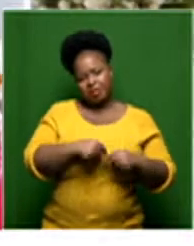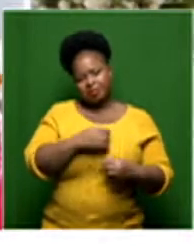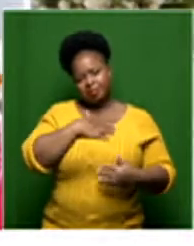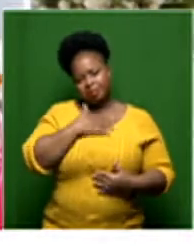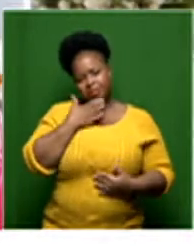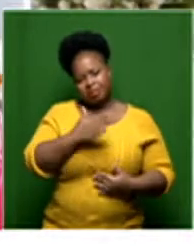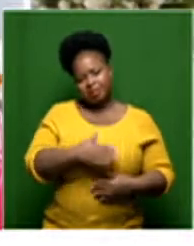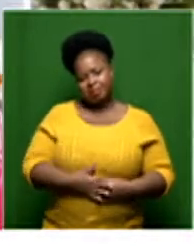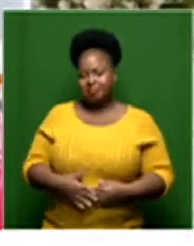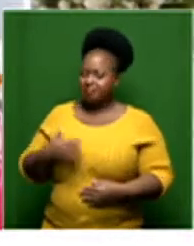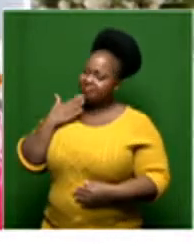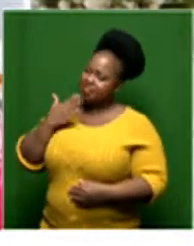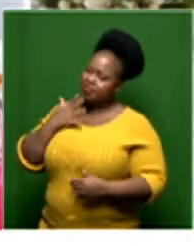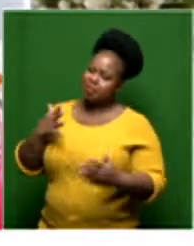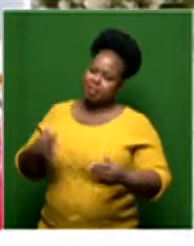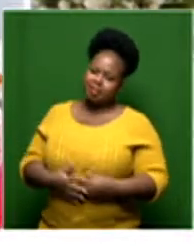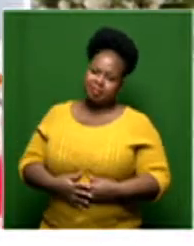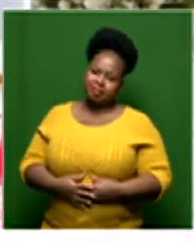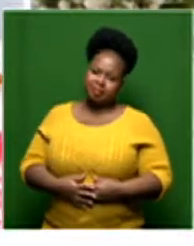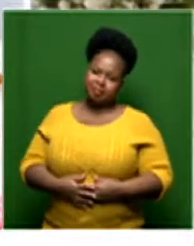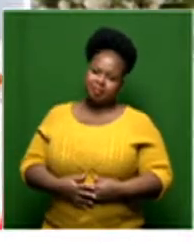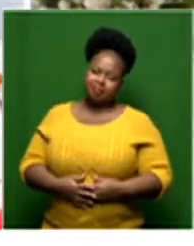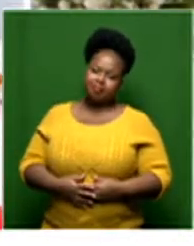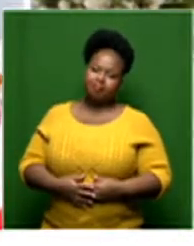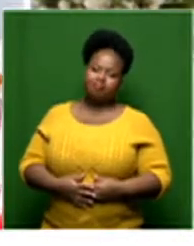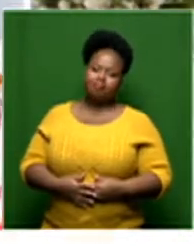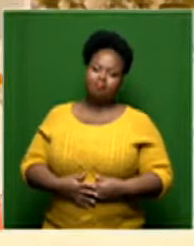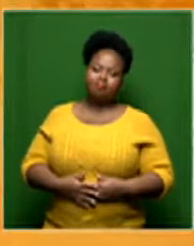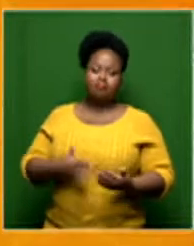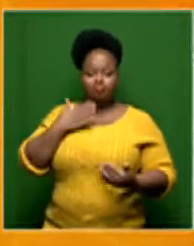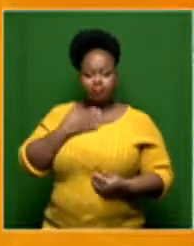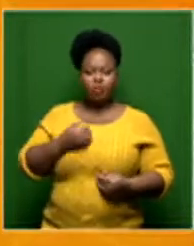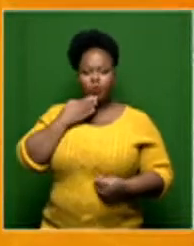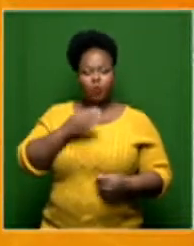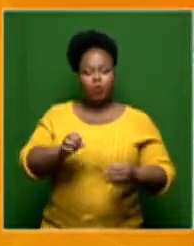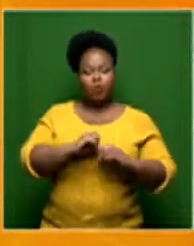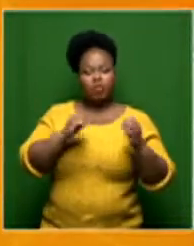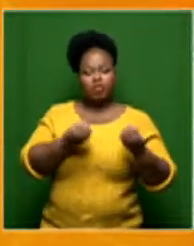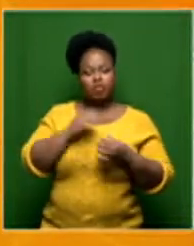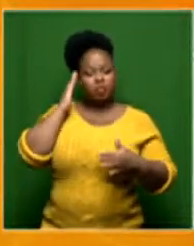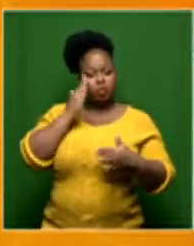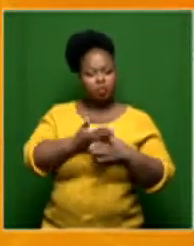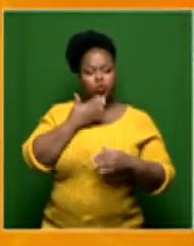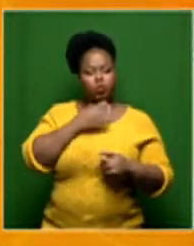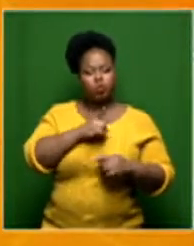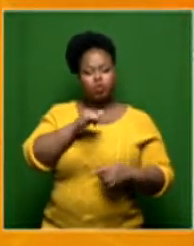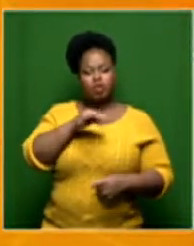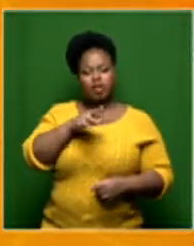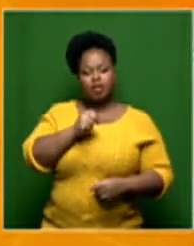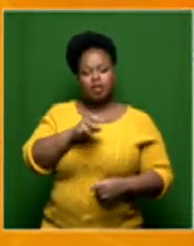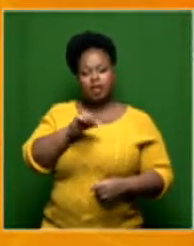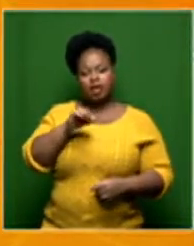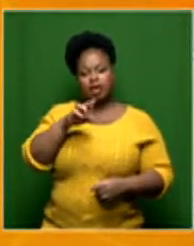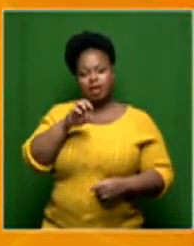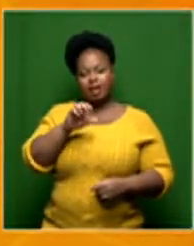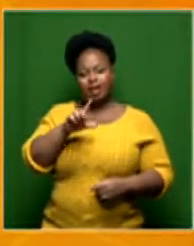appreciate your time. Thank you very much. Thank you. All right, thank you. Now, clinical and organizational psychologist Dorianne Cara